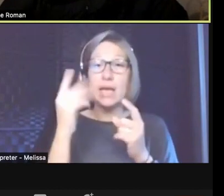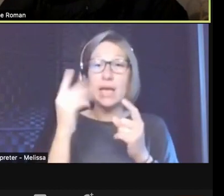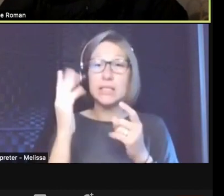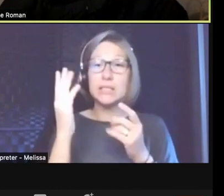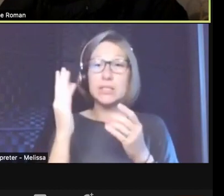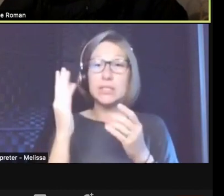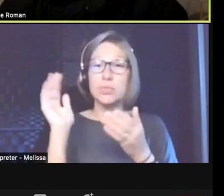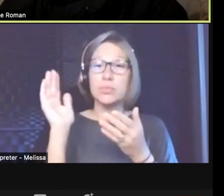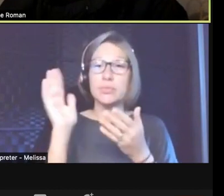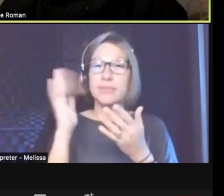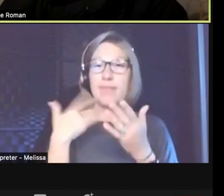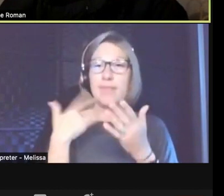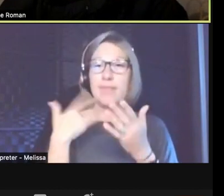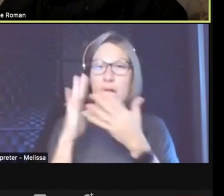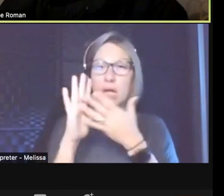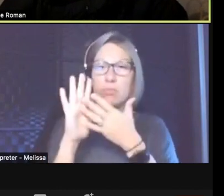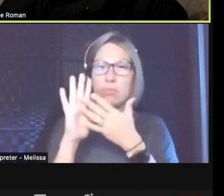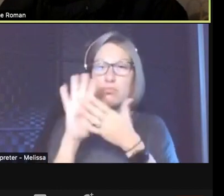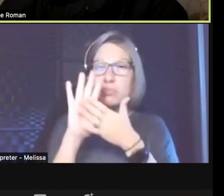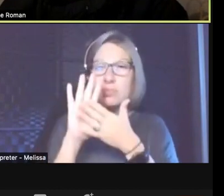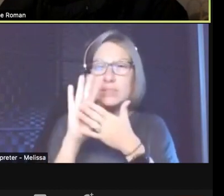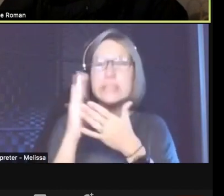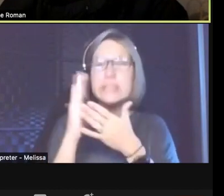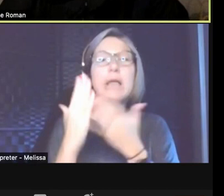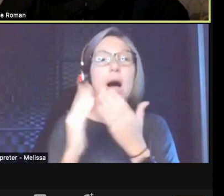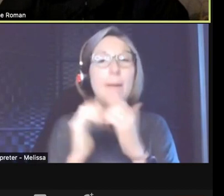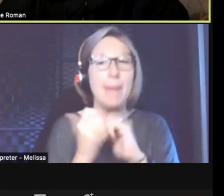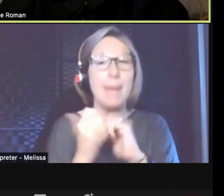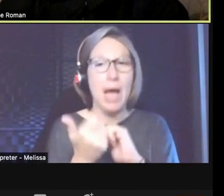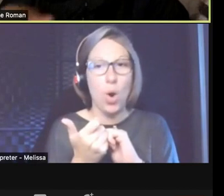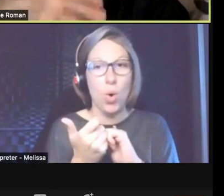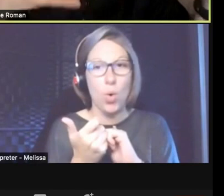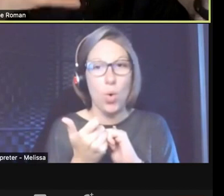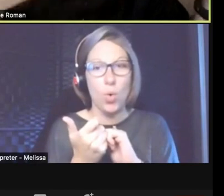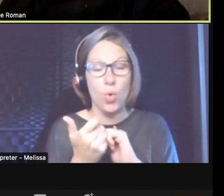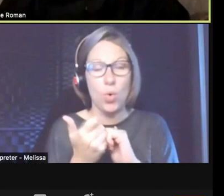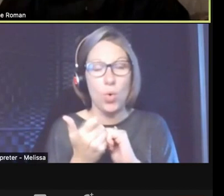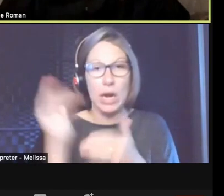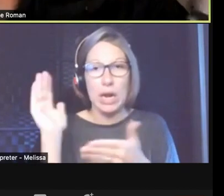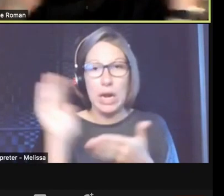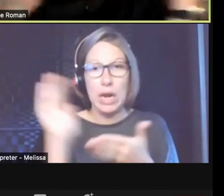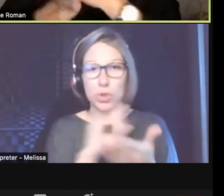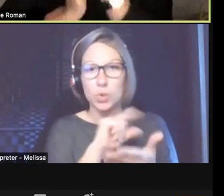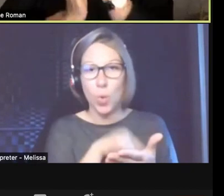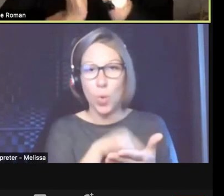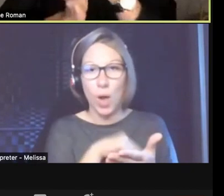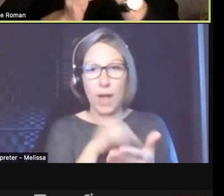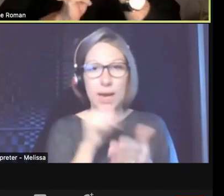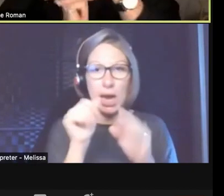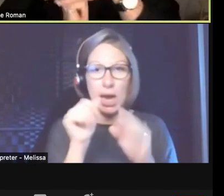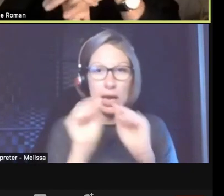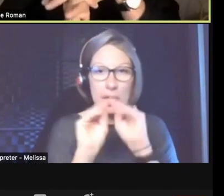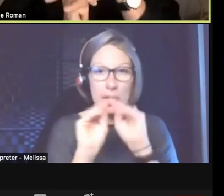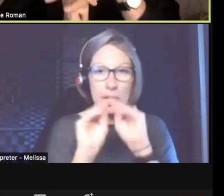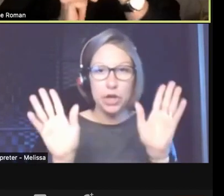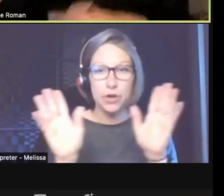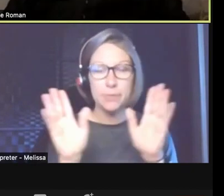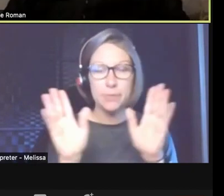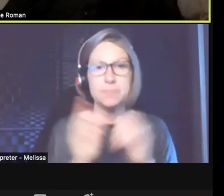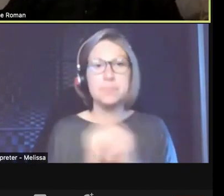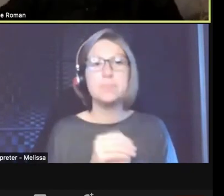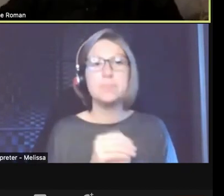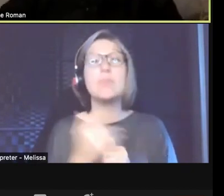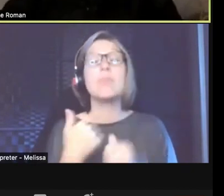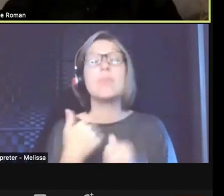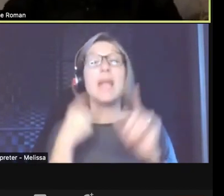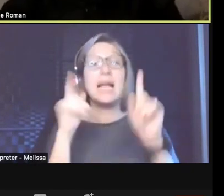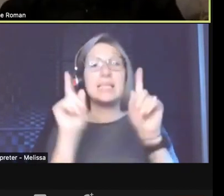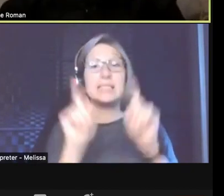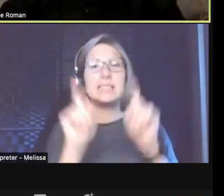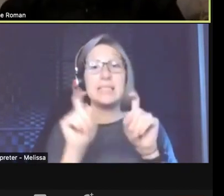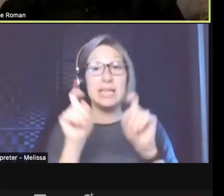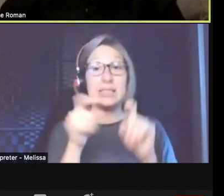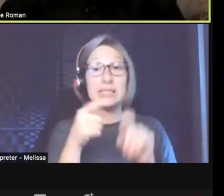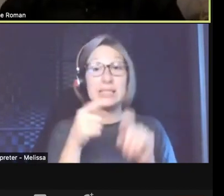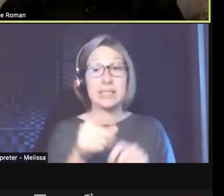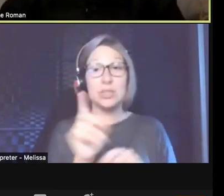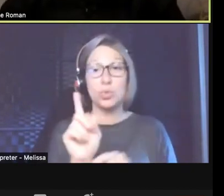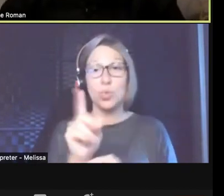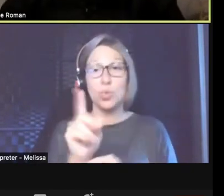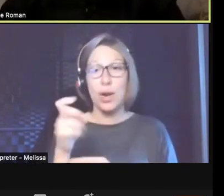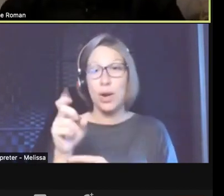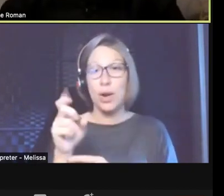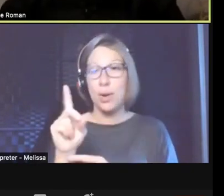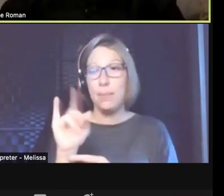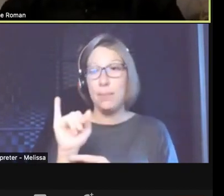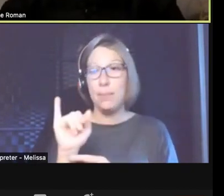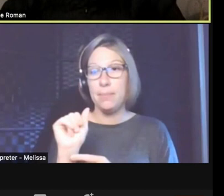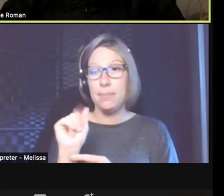way, okay? When I test this at Pediatric View, I